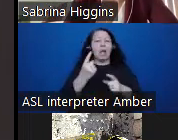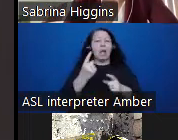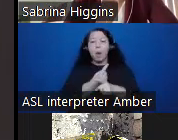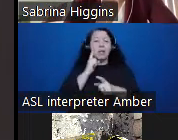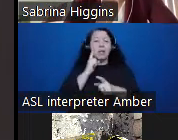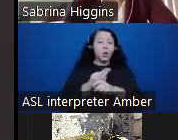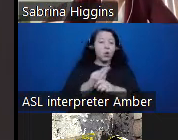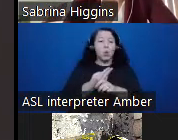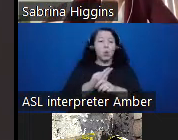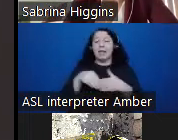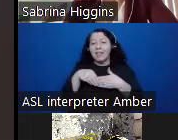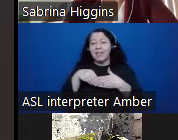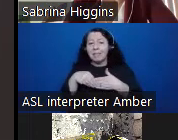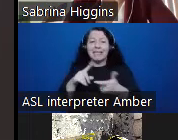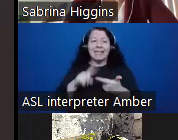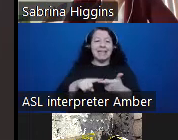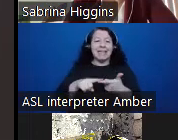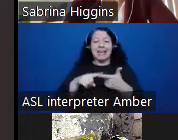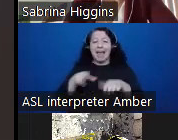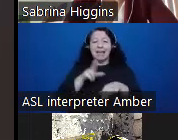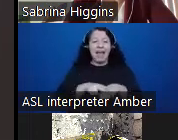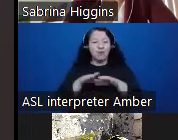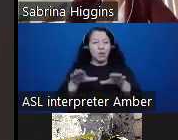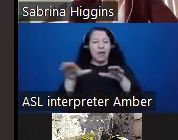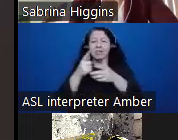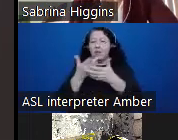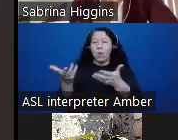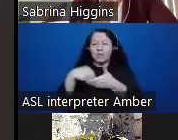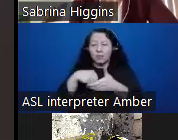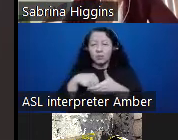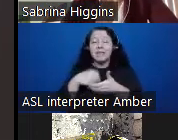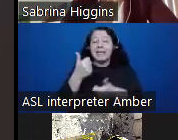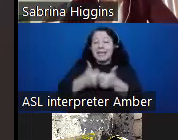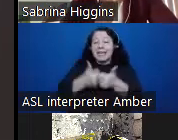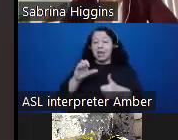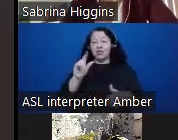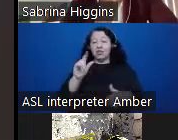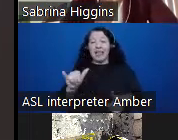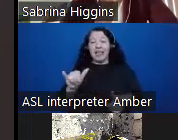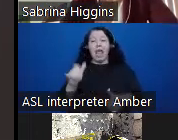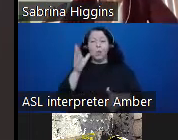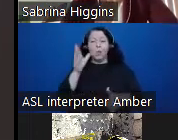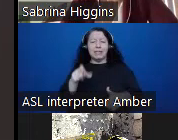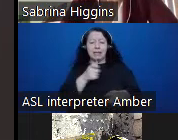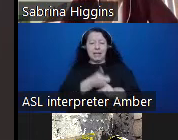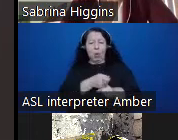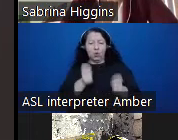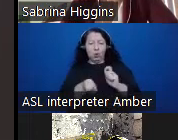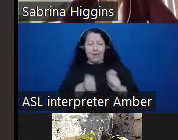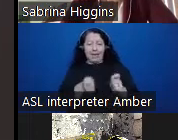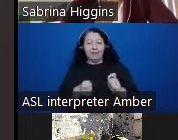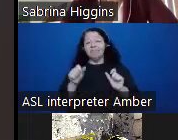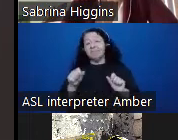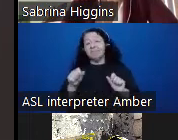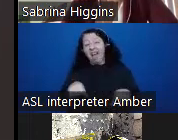of their natural levels of inclusions, things like that. So every clay will need kind of its own tweaking. I can speak most